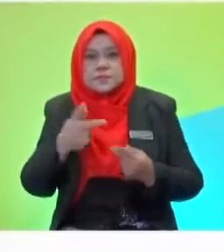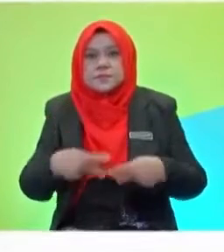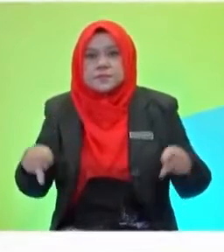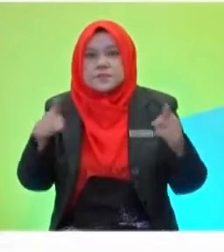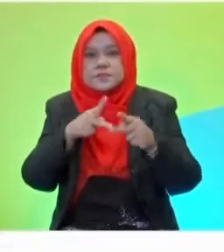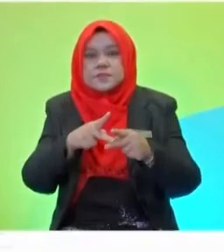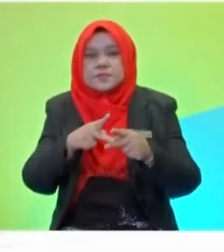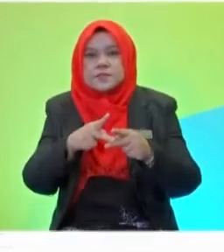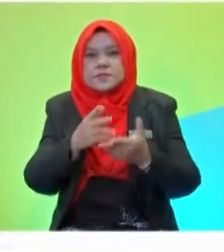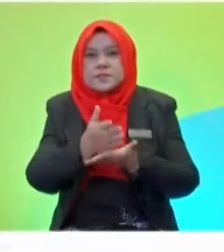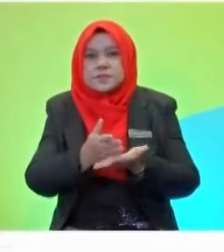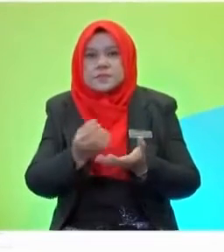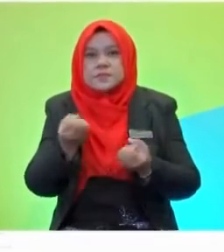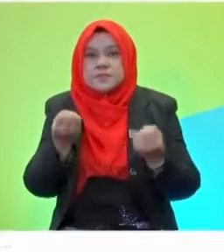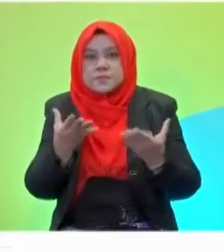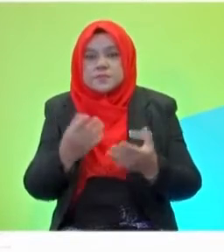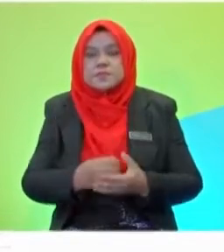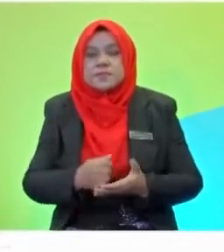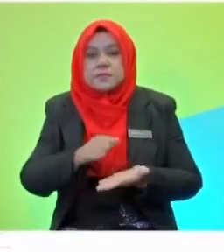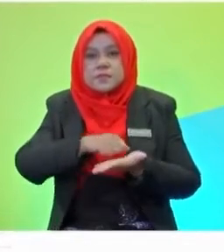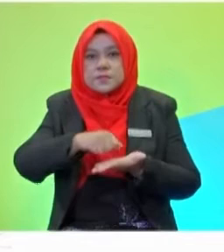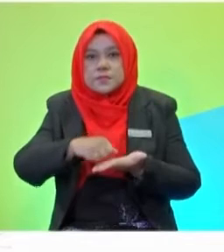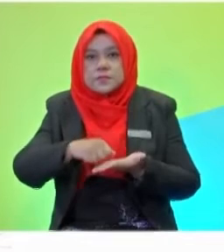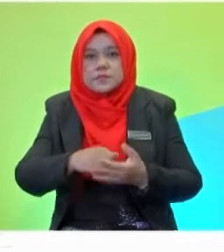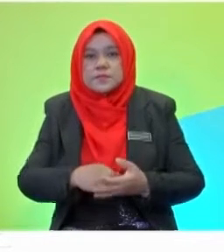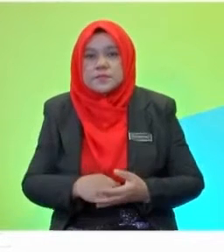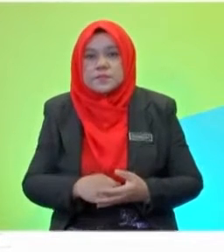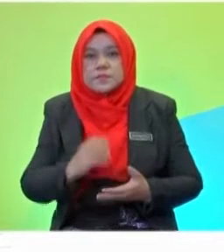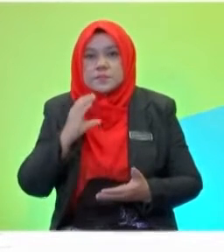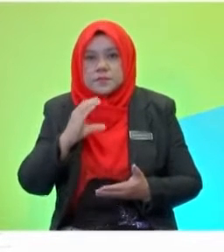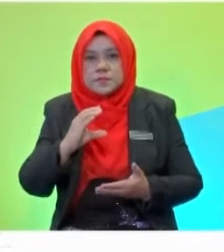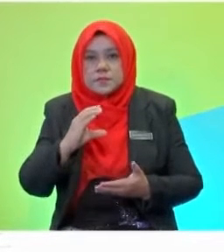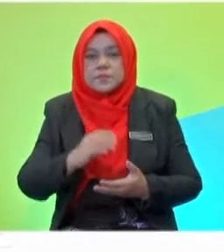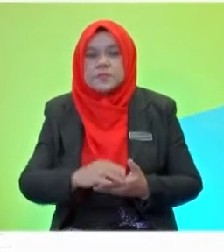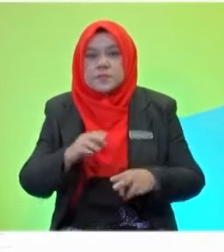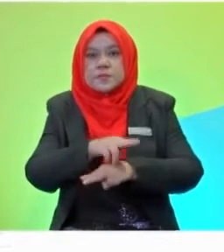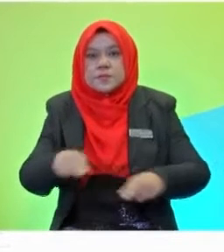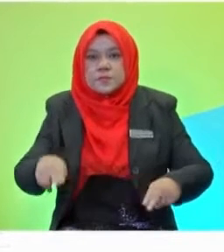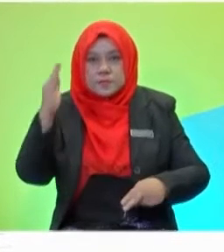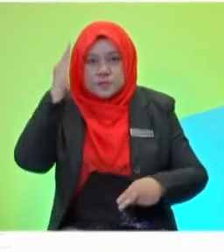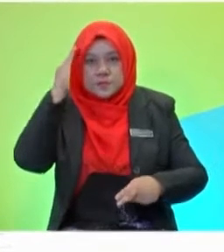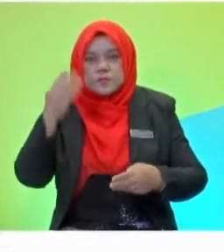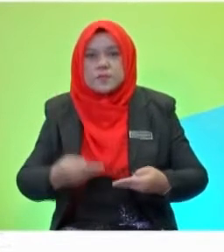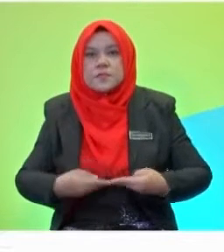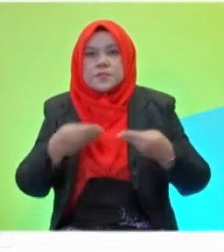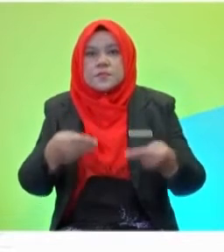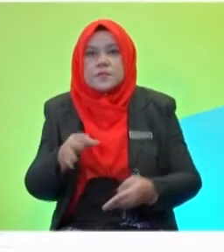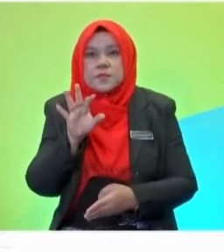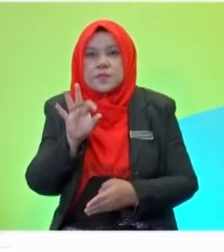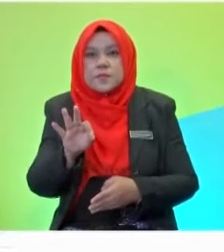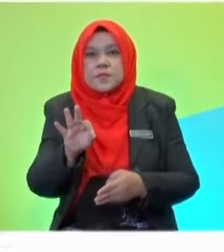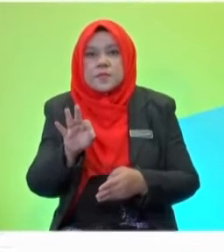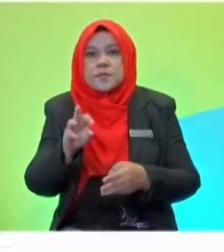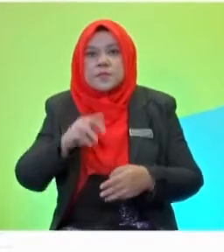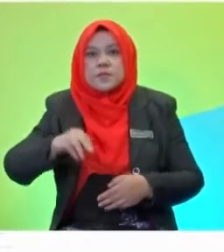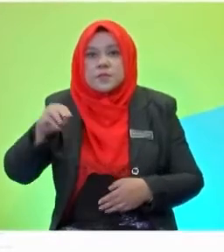certain number of eraser. I don't know what is the certain number. So that one we will put C as the unknown be given to 9 pupils. So we need